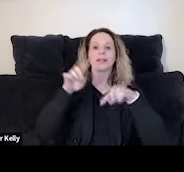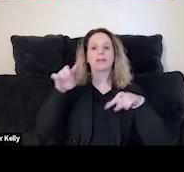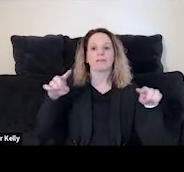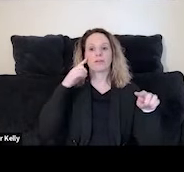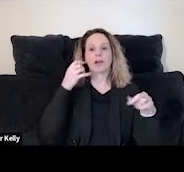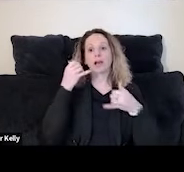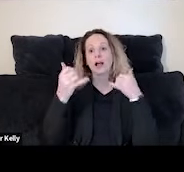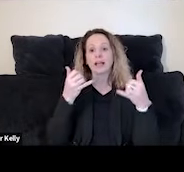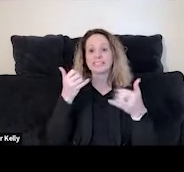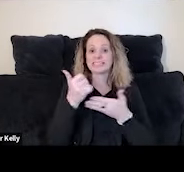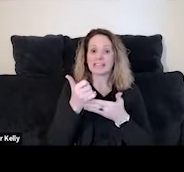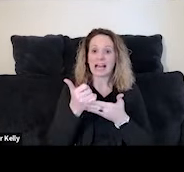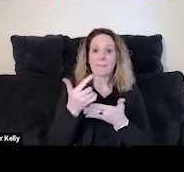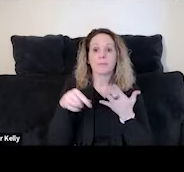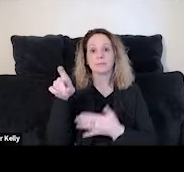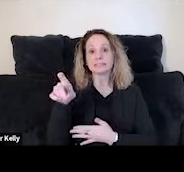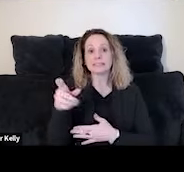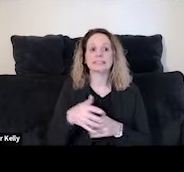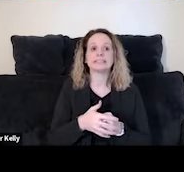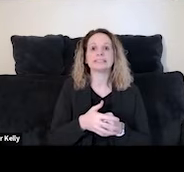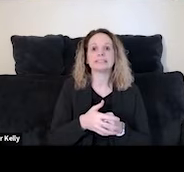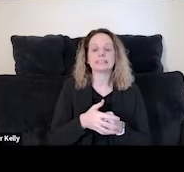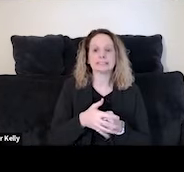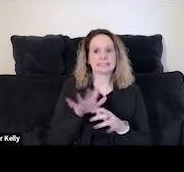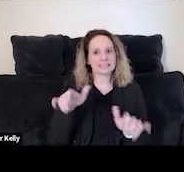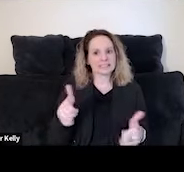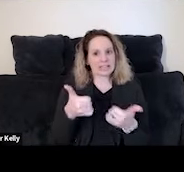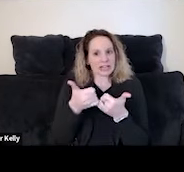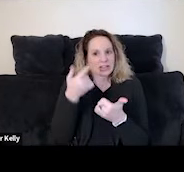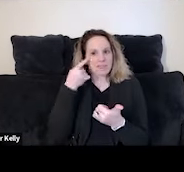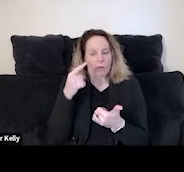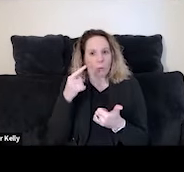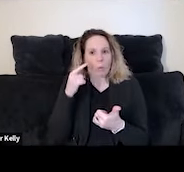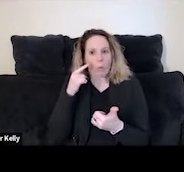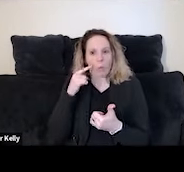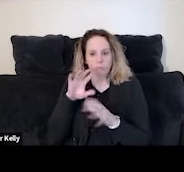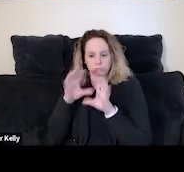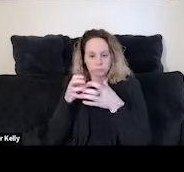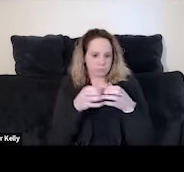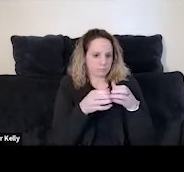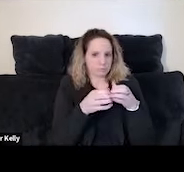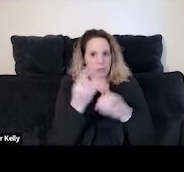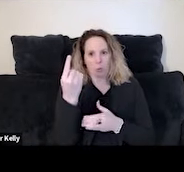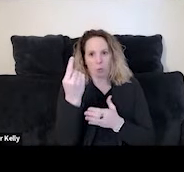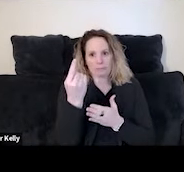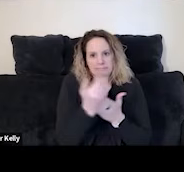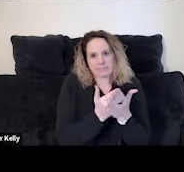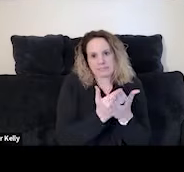calls that come through that make it challenging to bucket it into a simple list of a top